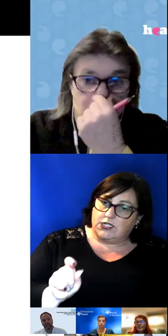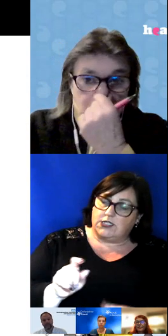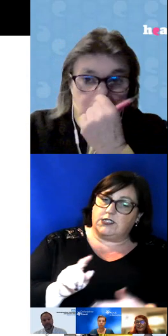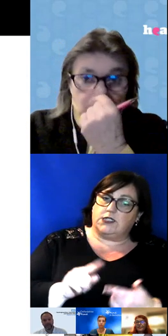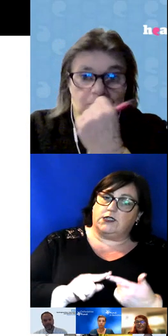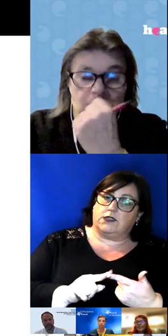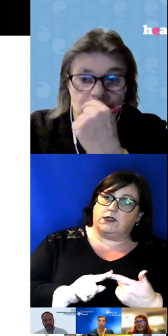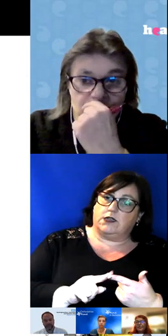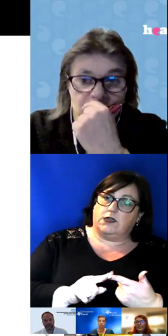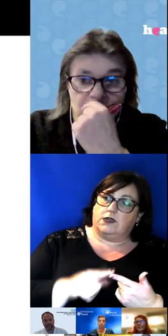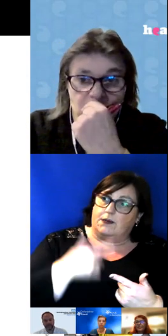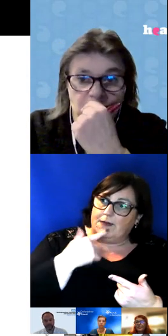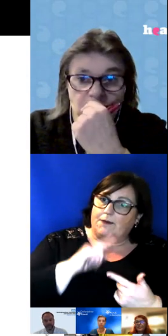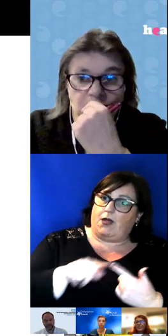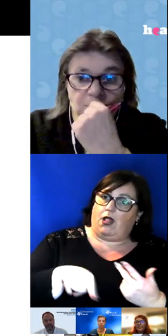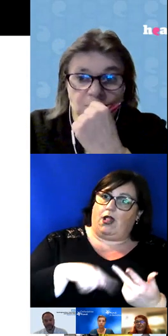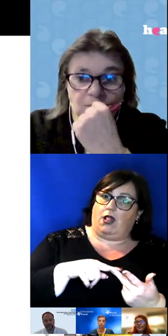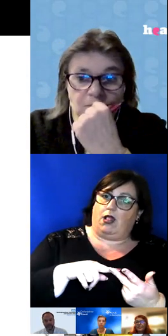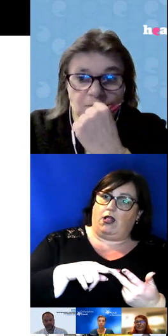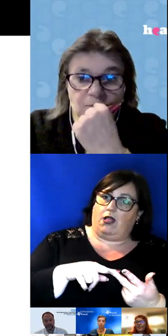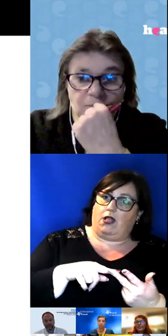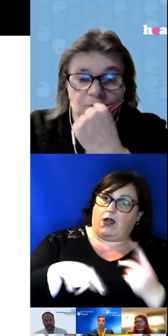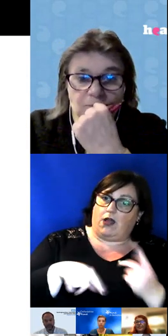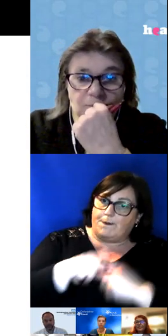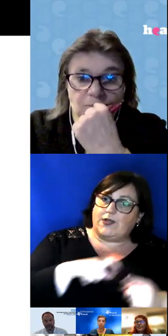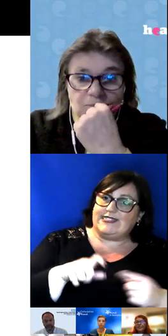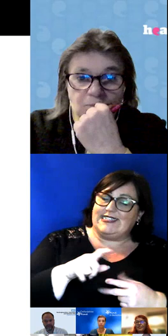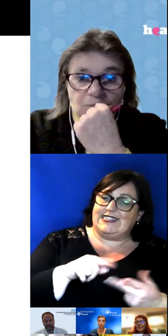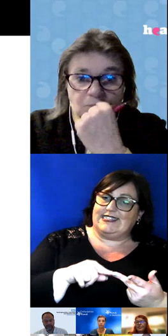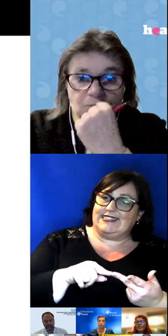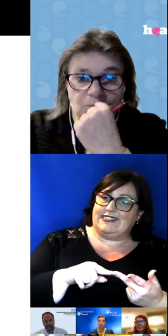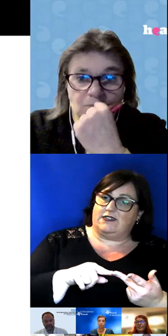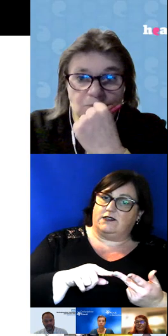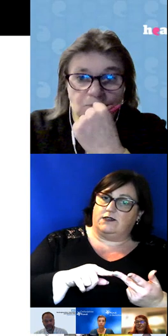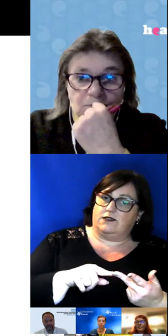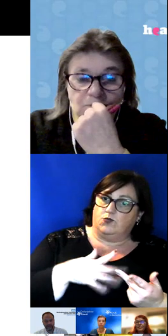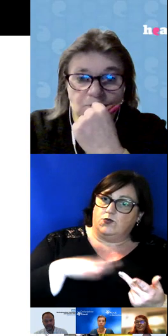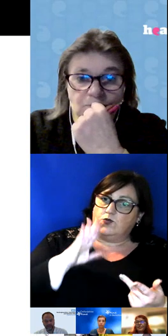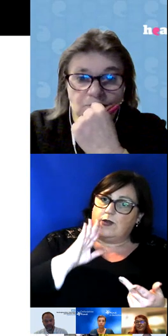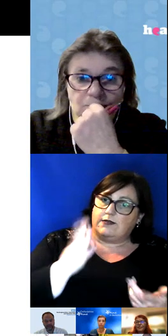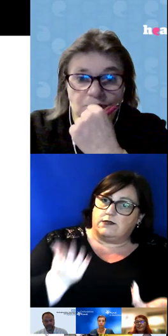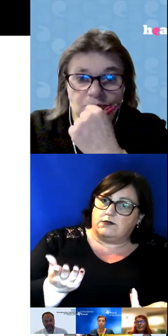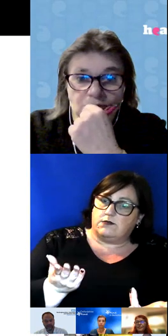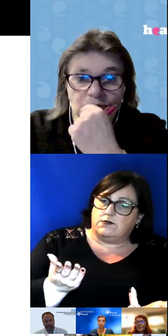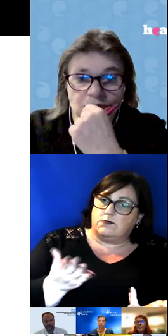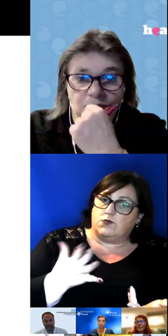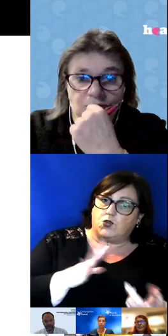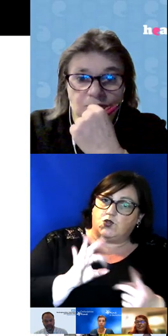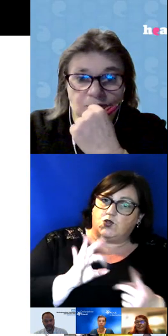we develop those services, because that way we will end up providing better services and getting better